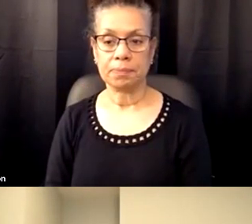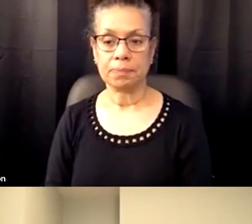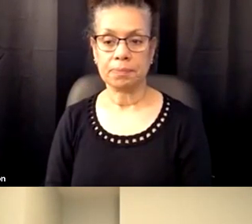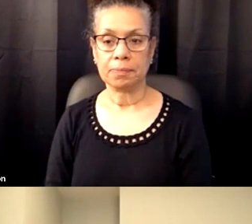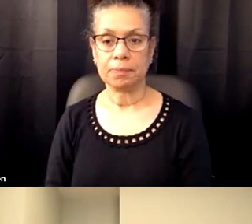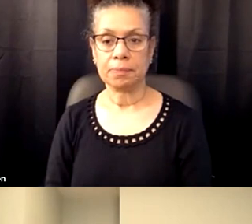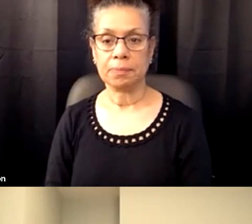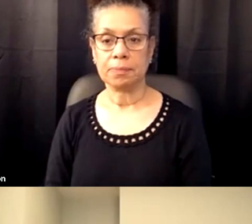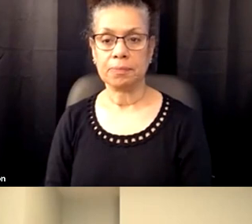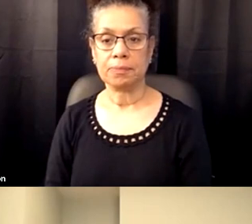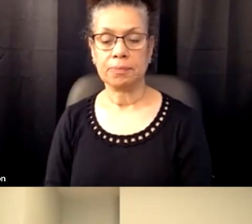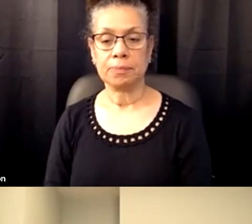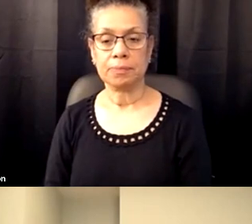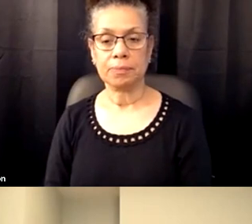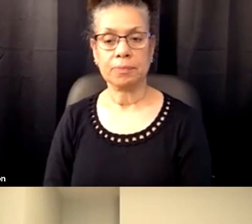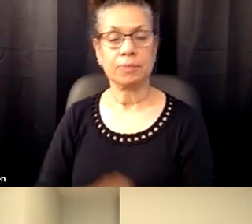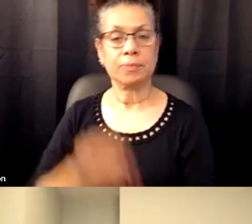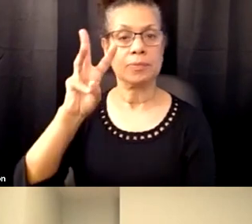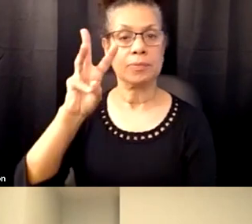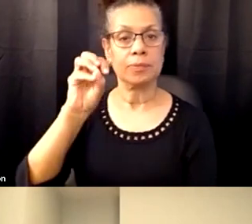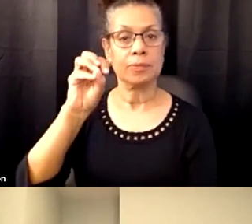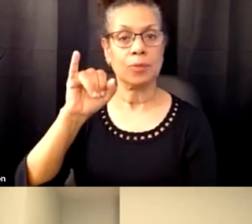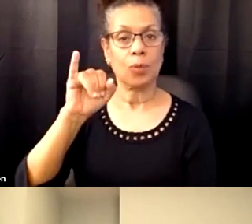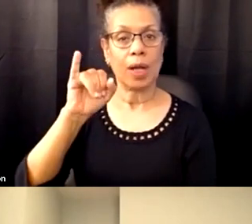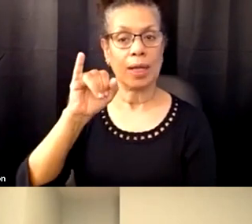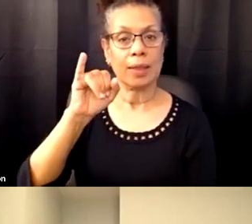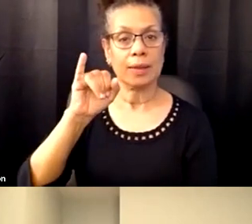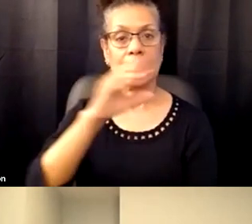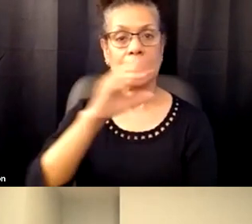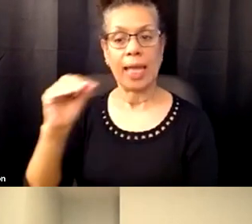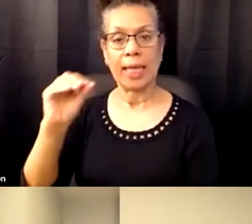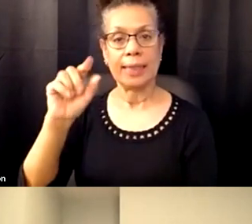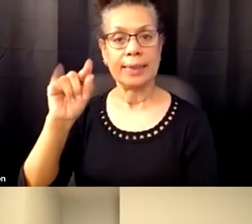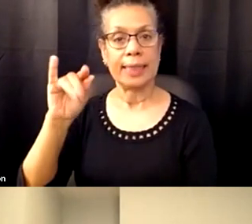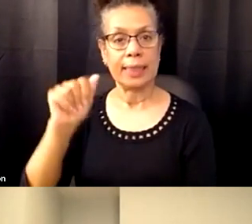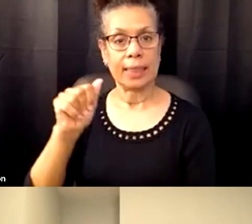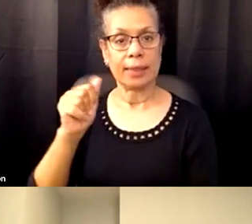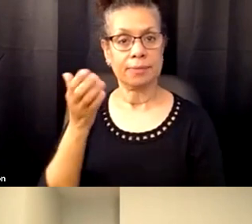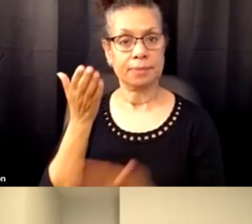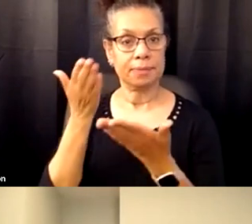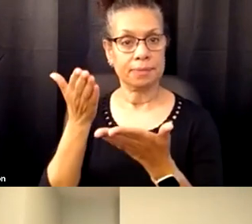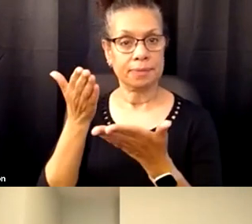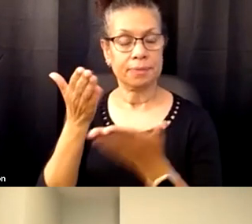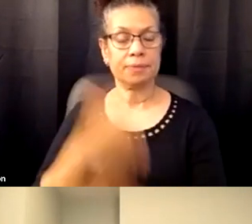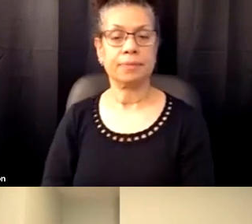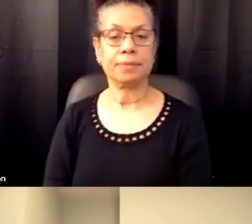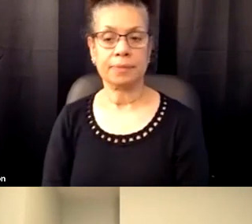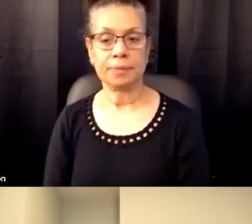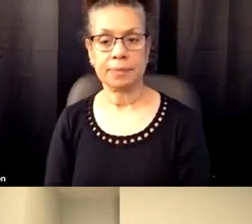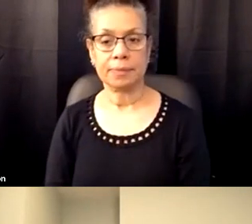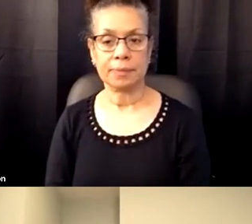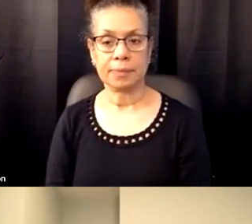okay good evening everyone my name is wei and tina and i will be your mentoring simultaneous interpreters tonight